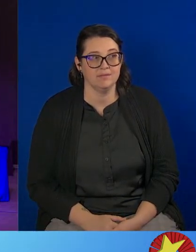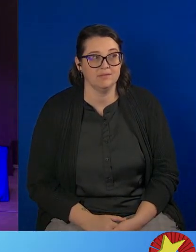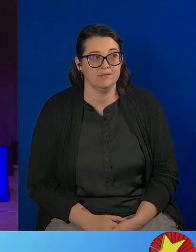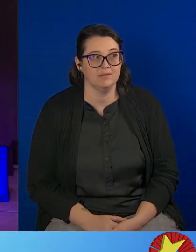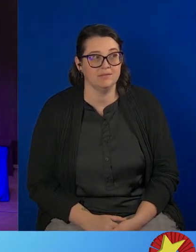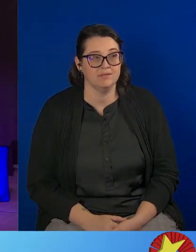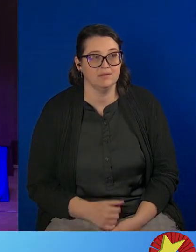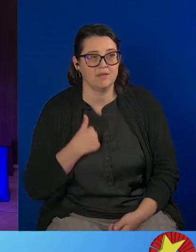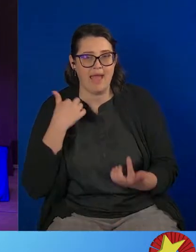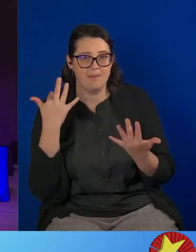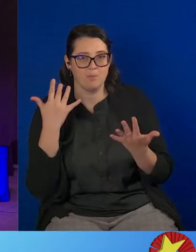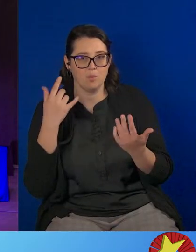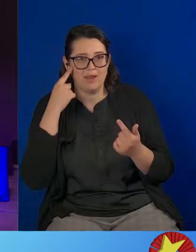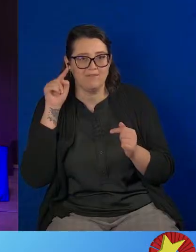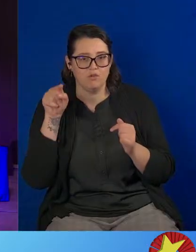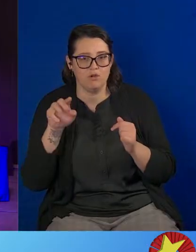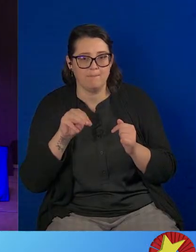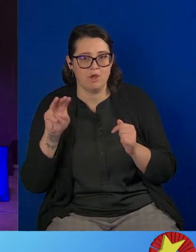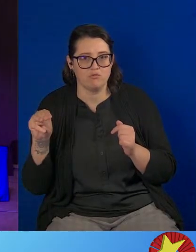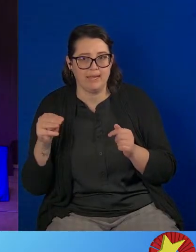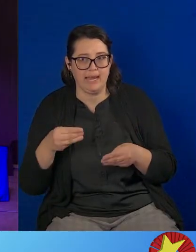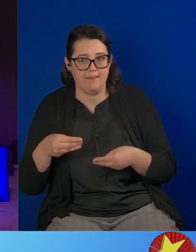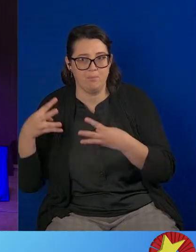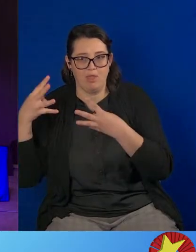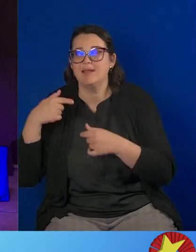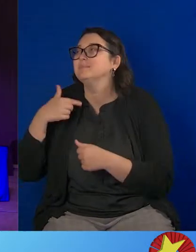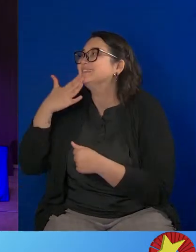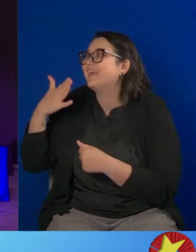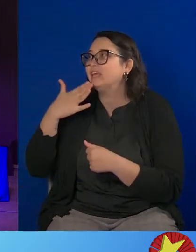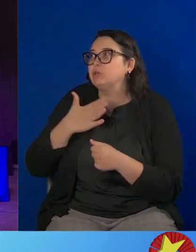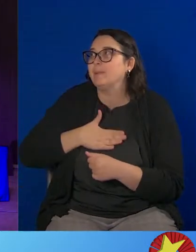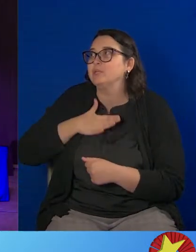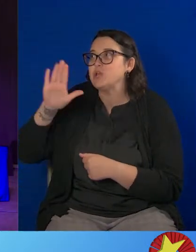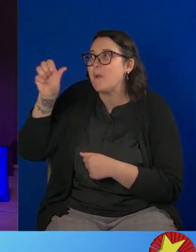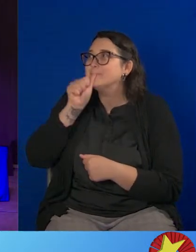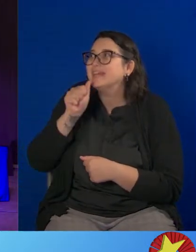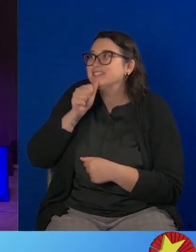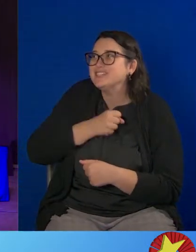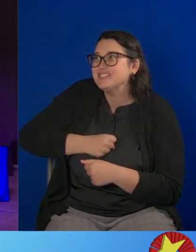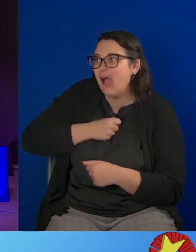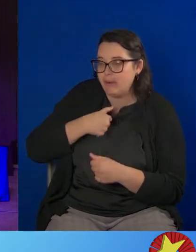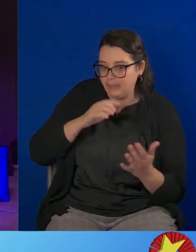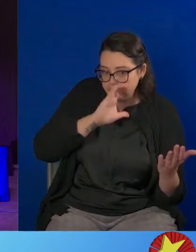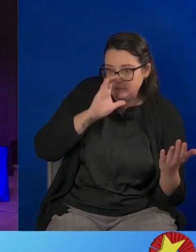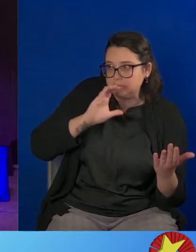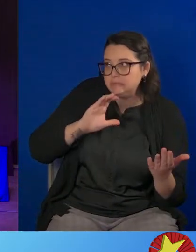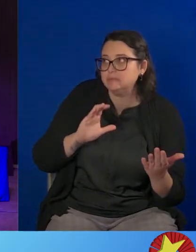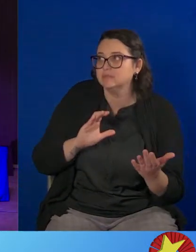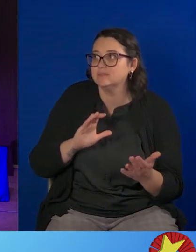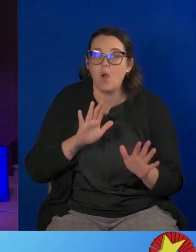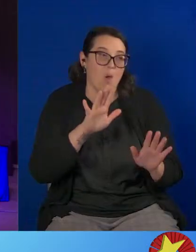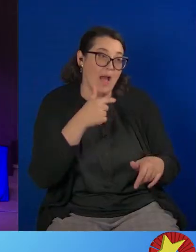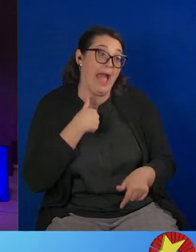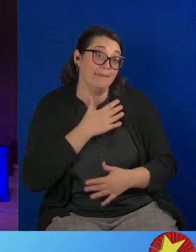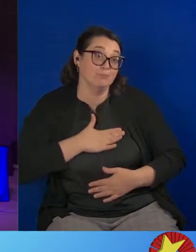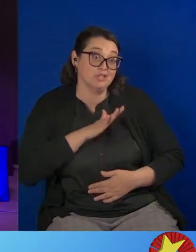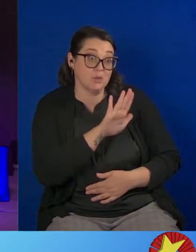I'm waiting for Maria to get there. I'm sorry. Thank you. I appreciate your patience. I'm sorry. It's taking me a little while.